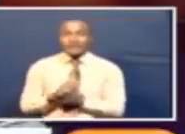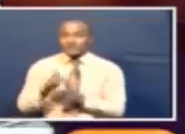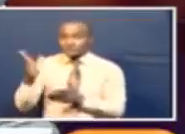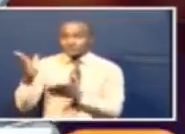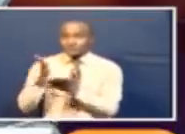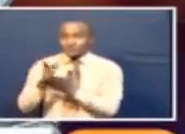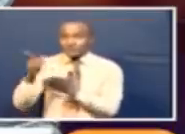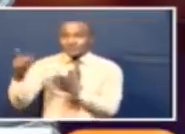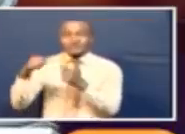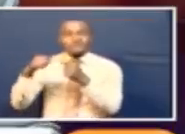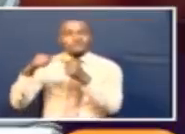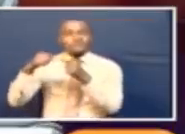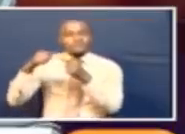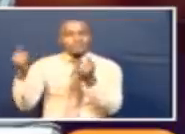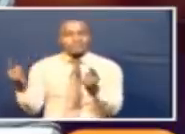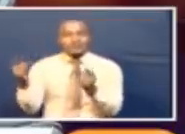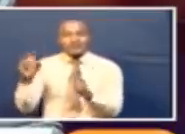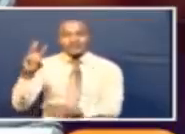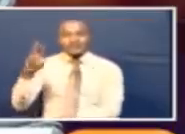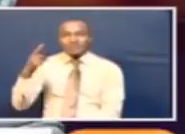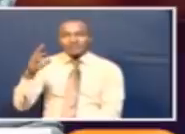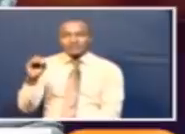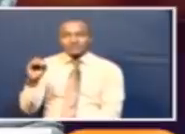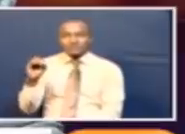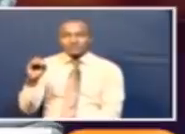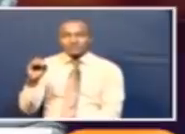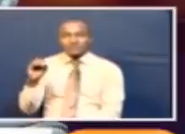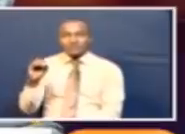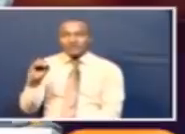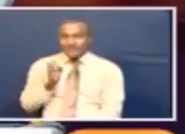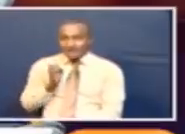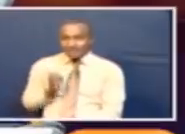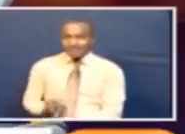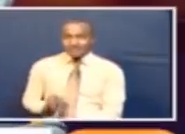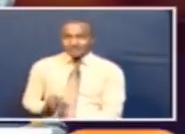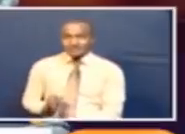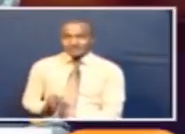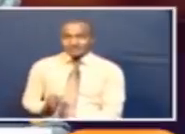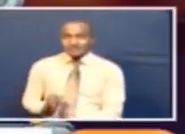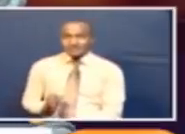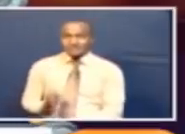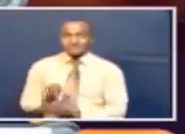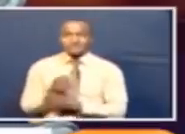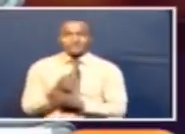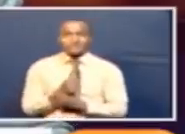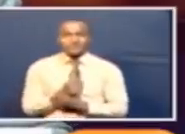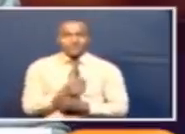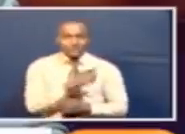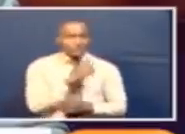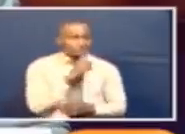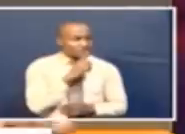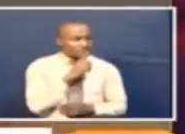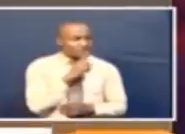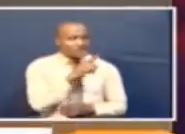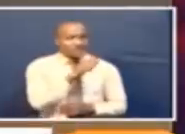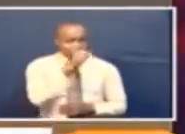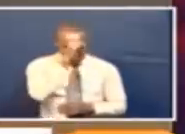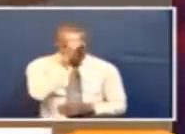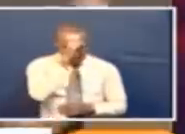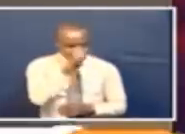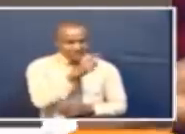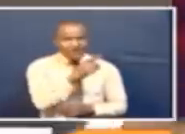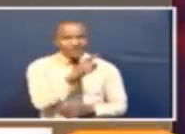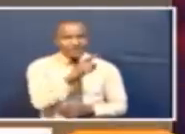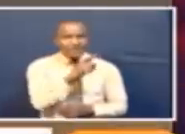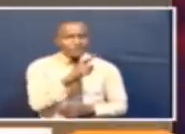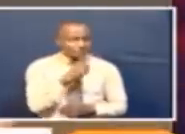against the WHO code of ethics for what Why we call Why would you say stupid? Yes, you've just said right now, Dr. Oluga, that there are some positives